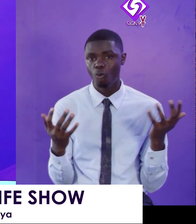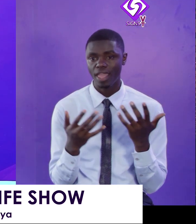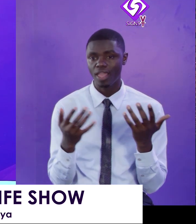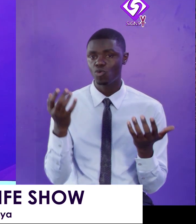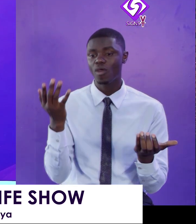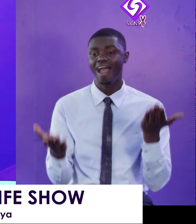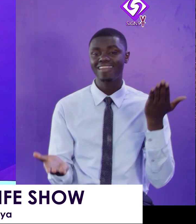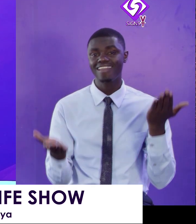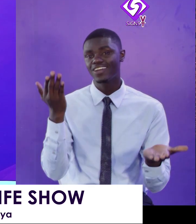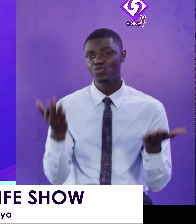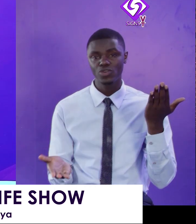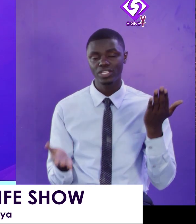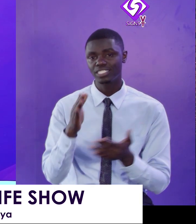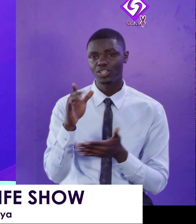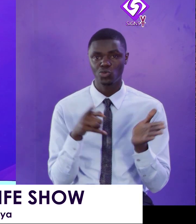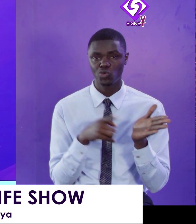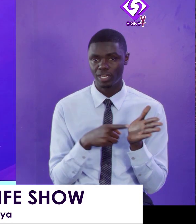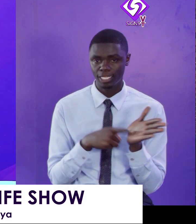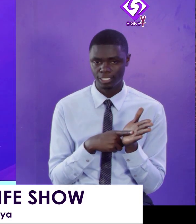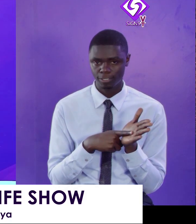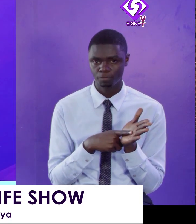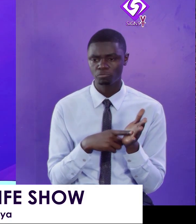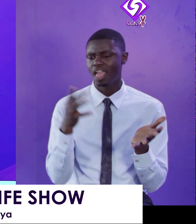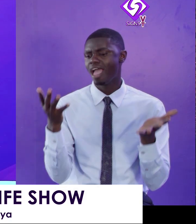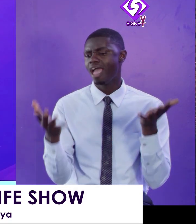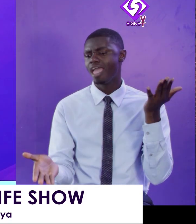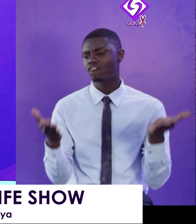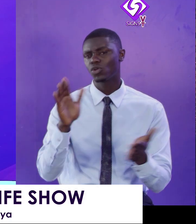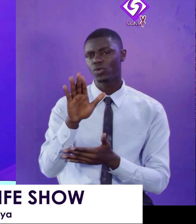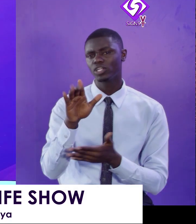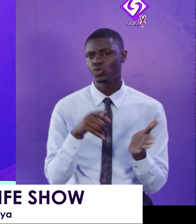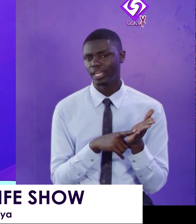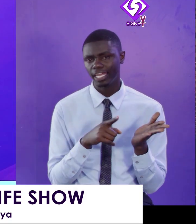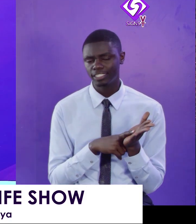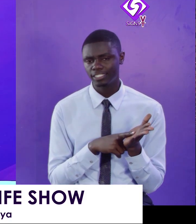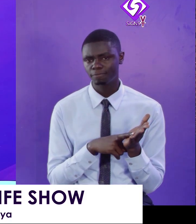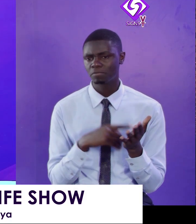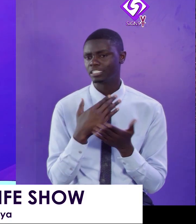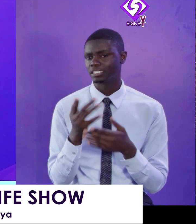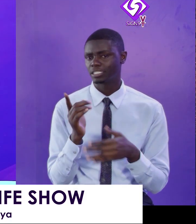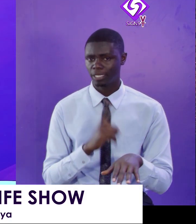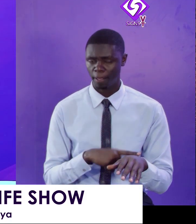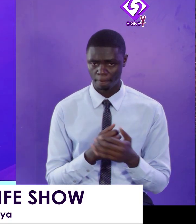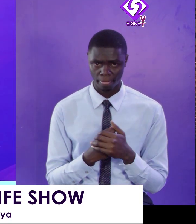evaluate your debts. Evaluate your debts, and sometimes